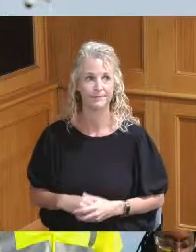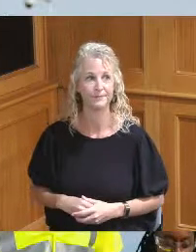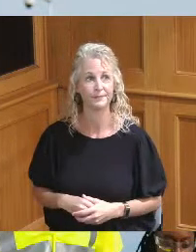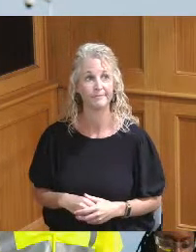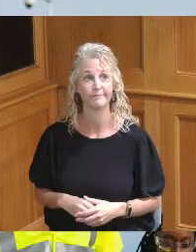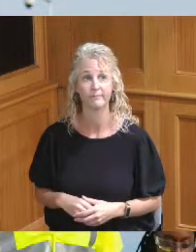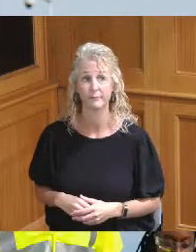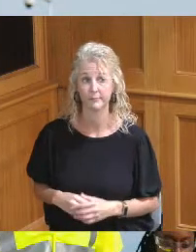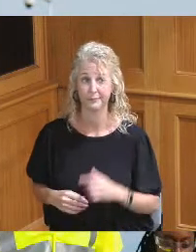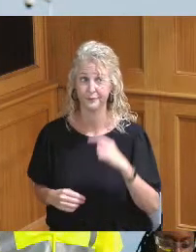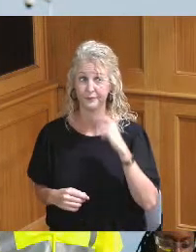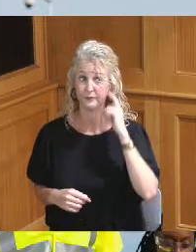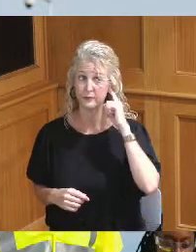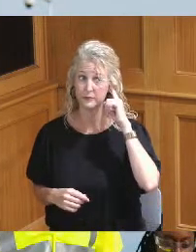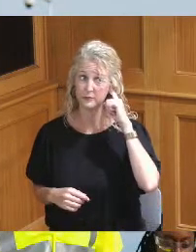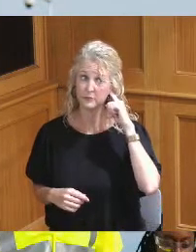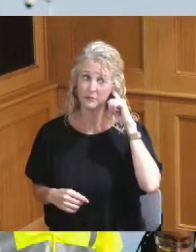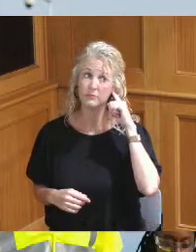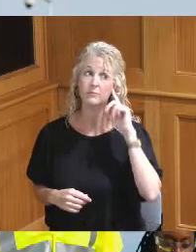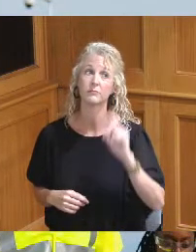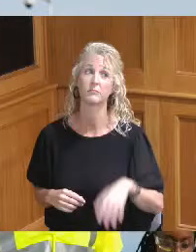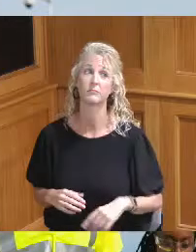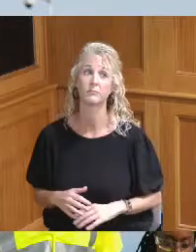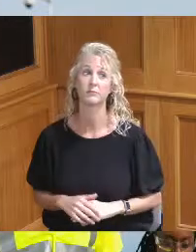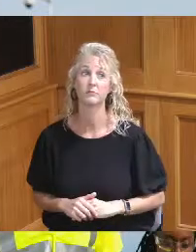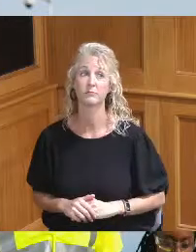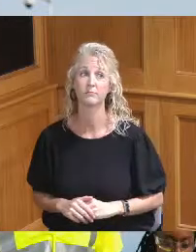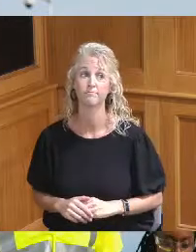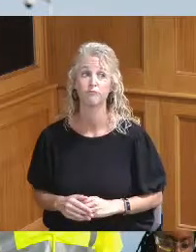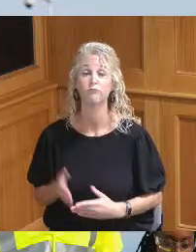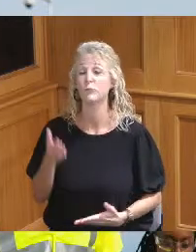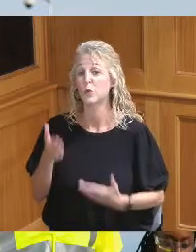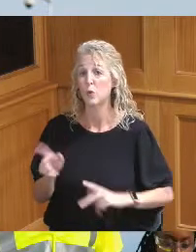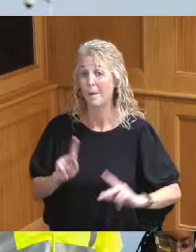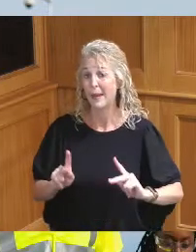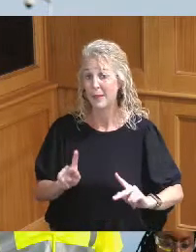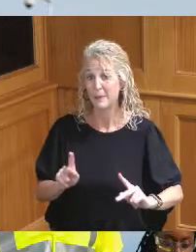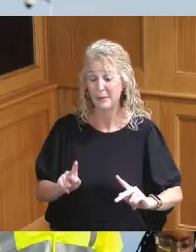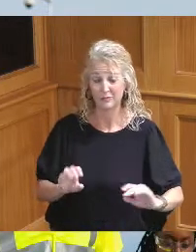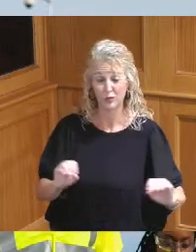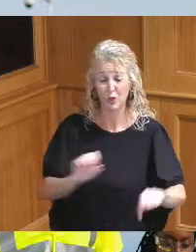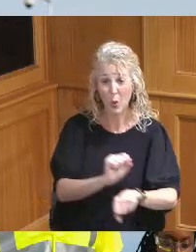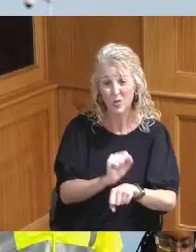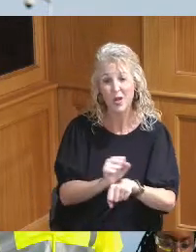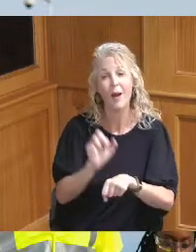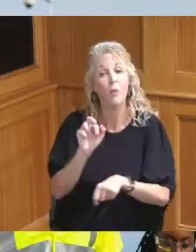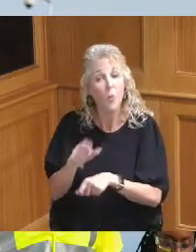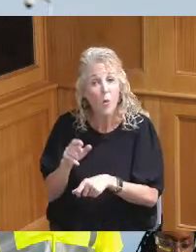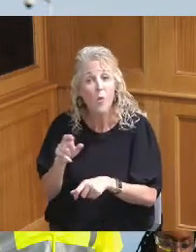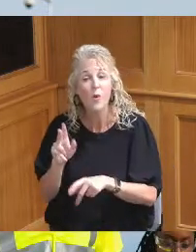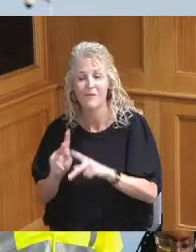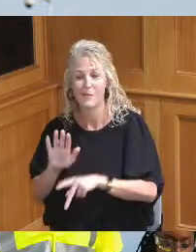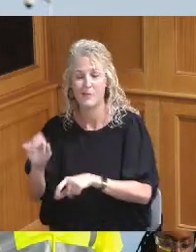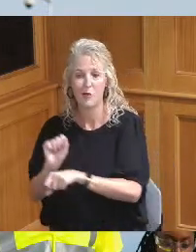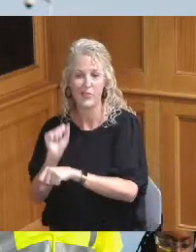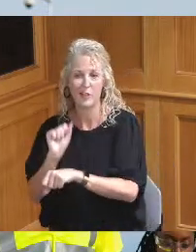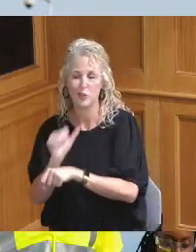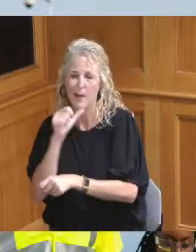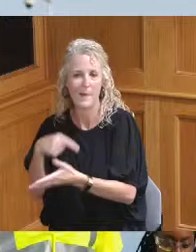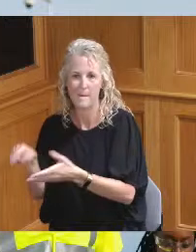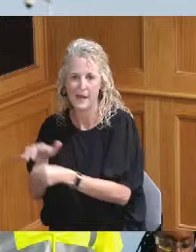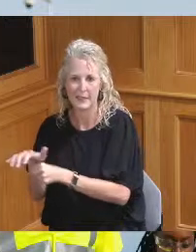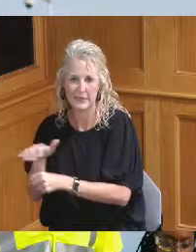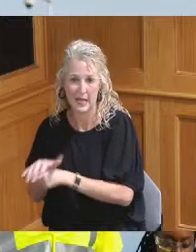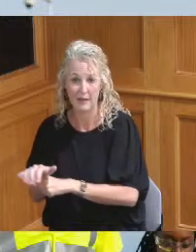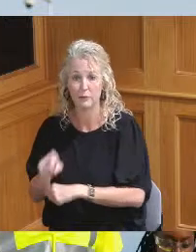This program is targeting those that are unemployed or underemployed, that are residents of Hamilton County, that live within